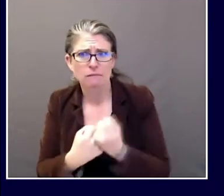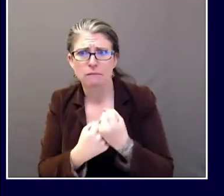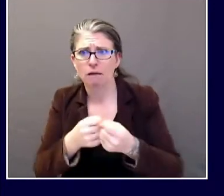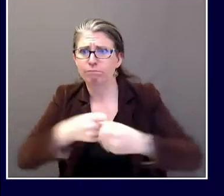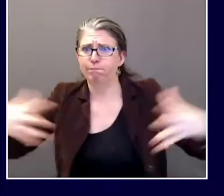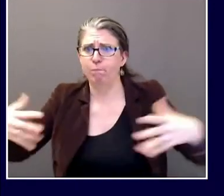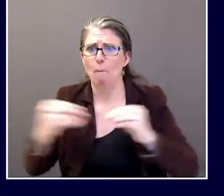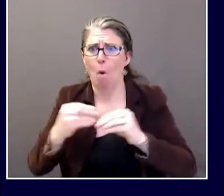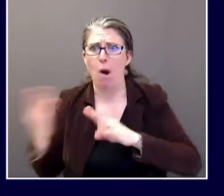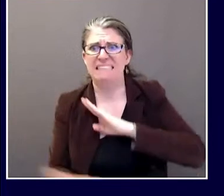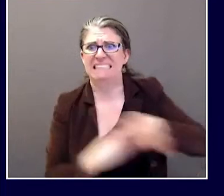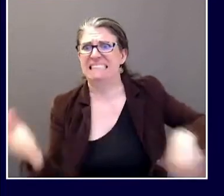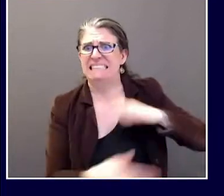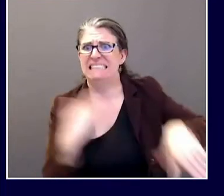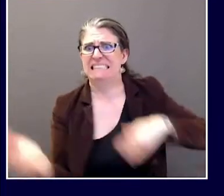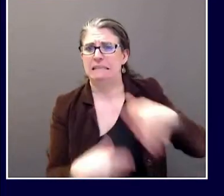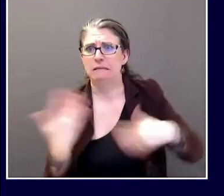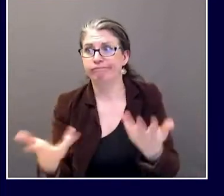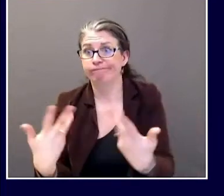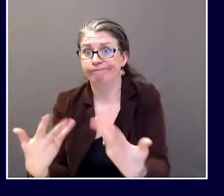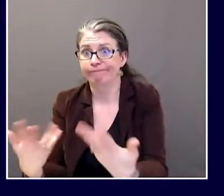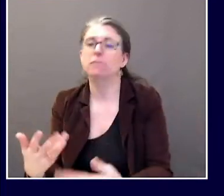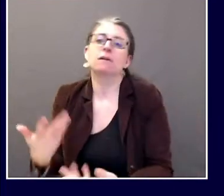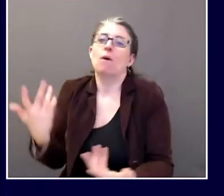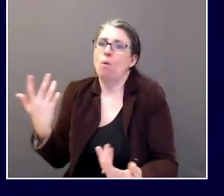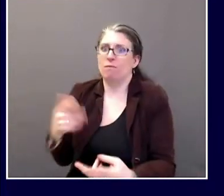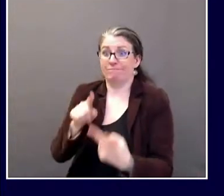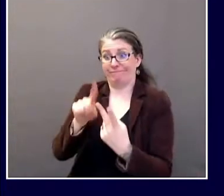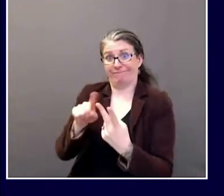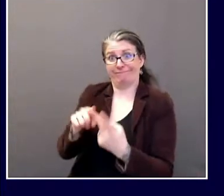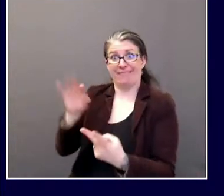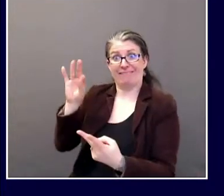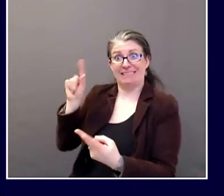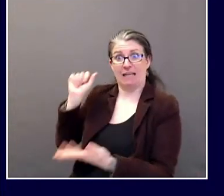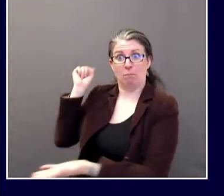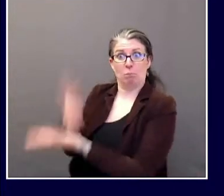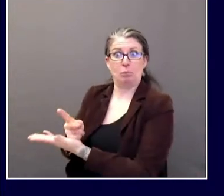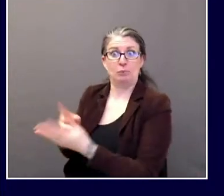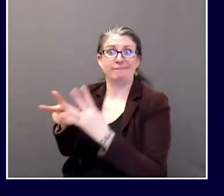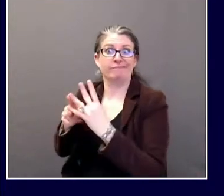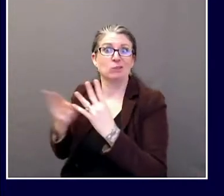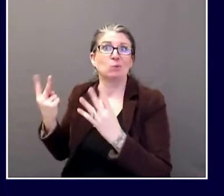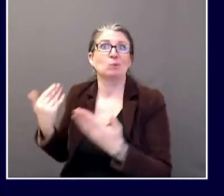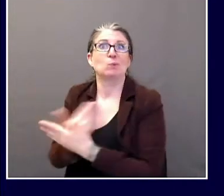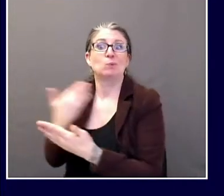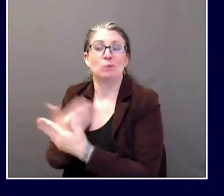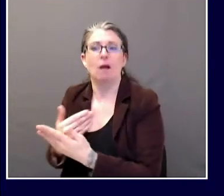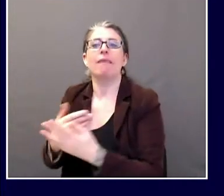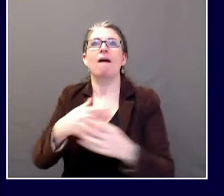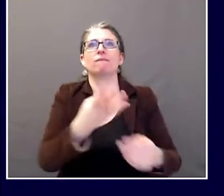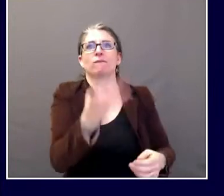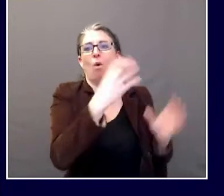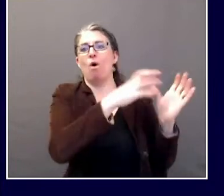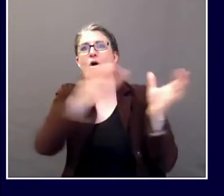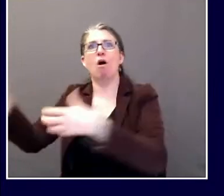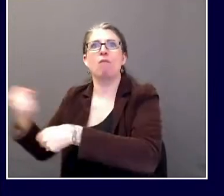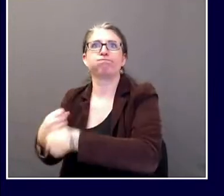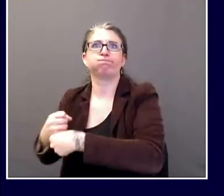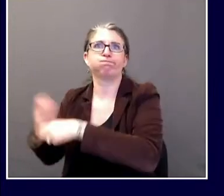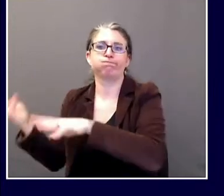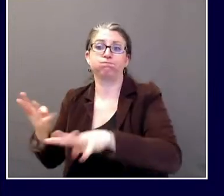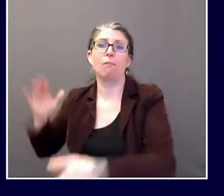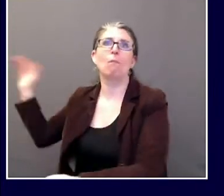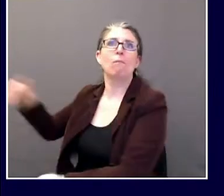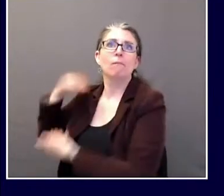to try to expand the number of sites that they have. For example, Pfizer right now is doing their production at a facility in Michigan, but